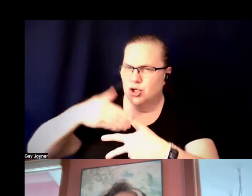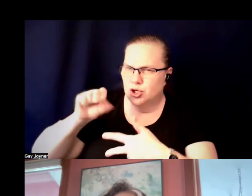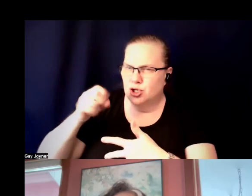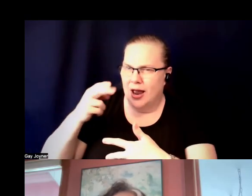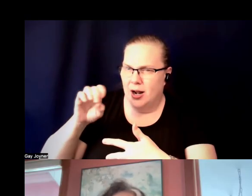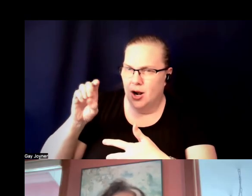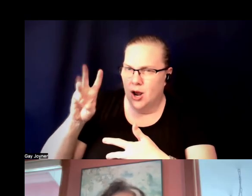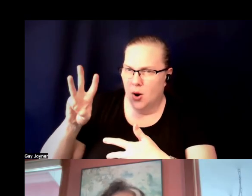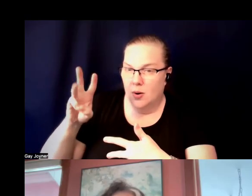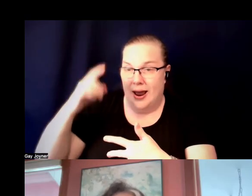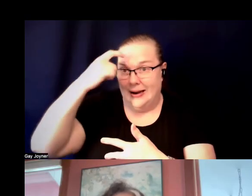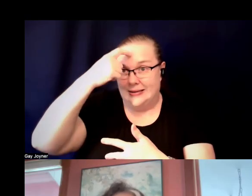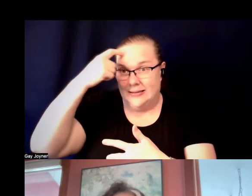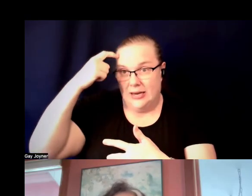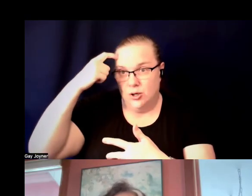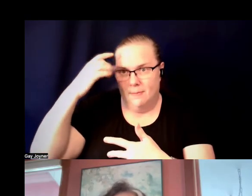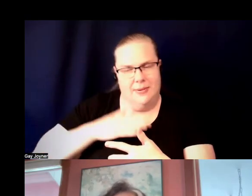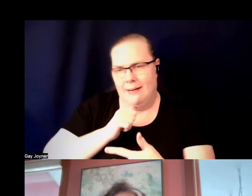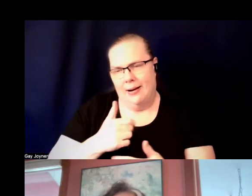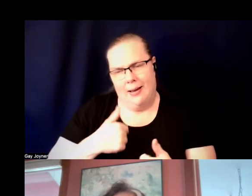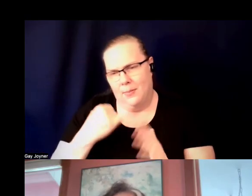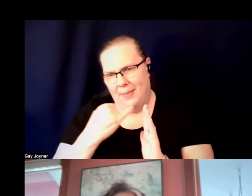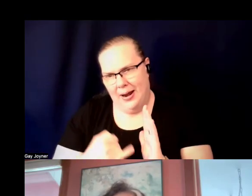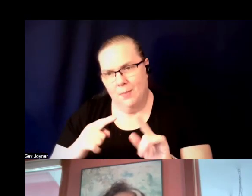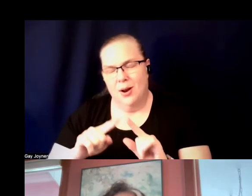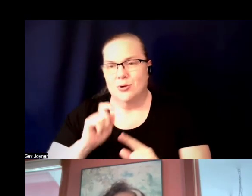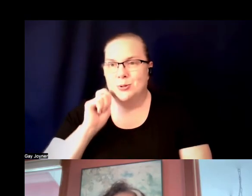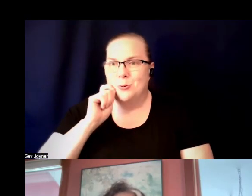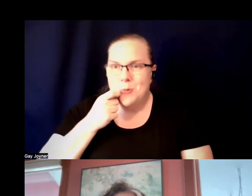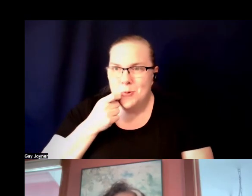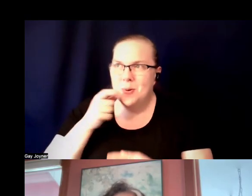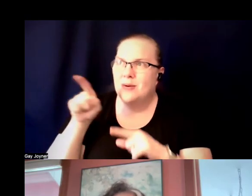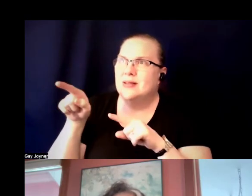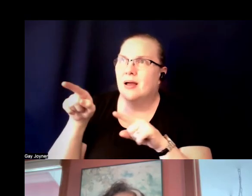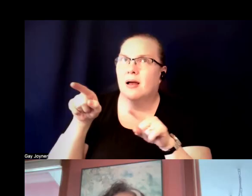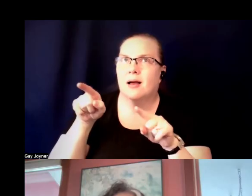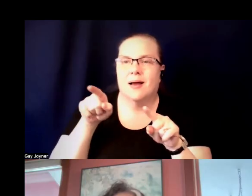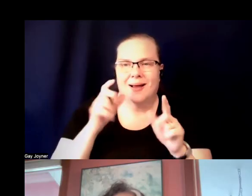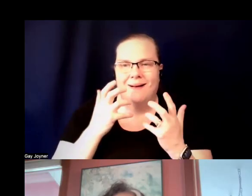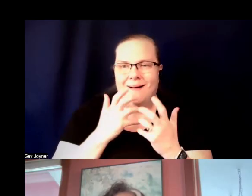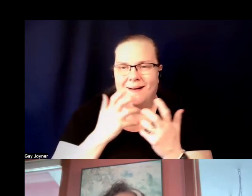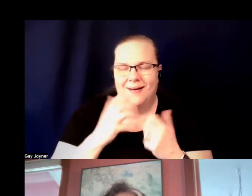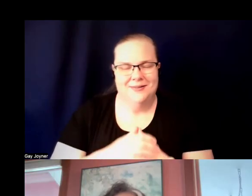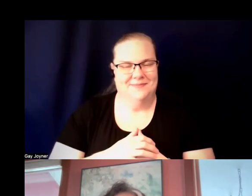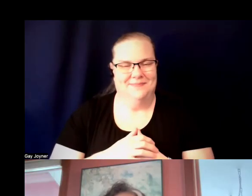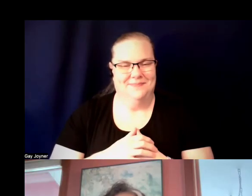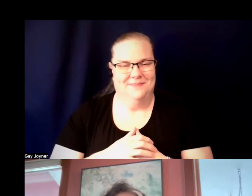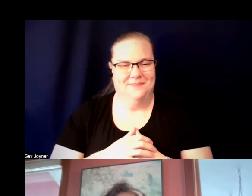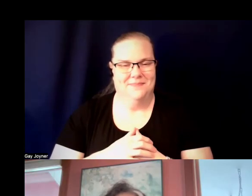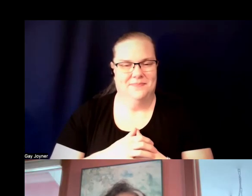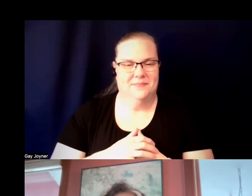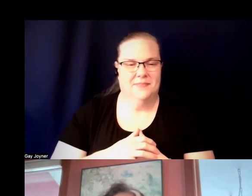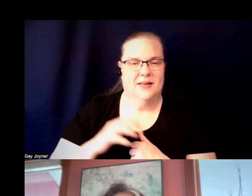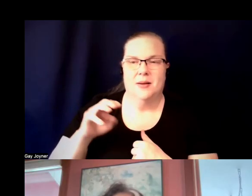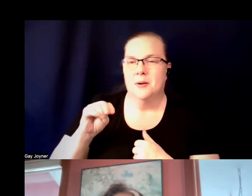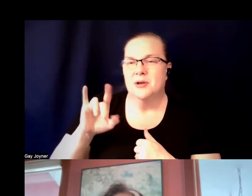in my memory now. Not that I'm a painter. That was just a very cool thing to run across. Mm. It was fun